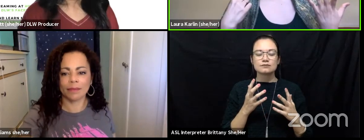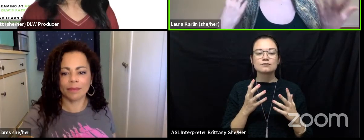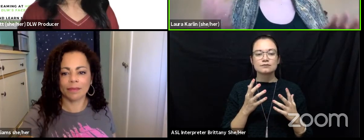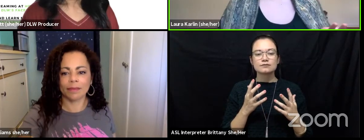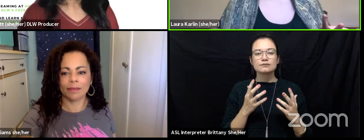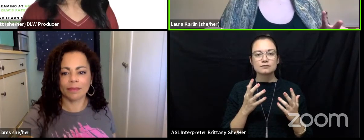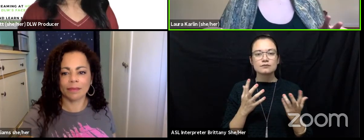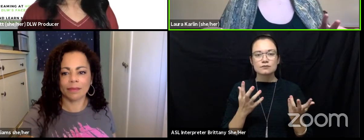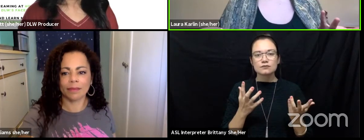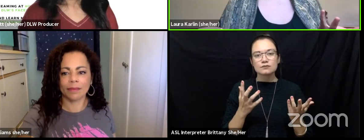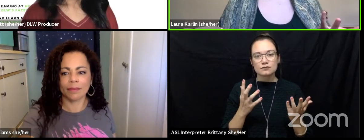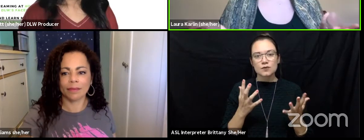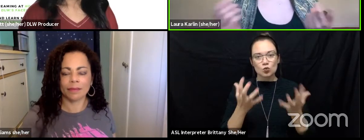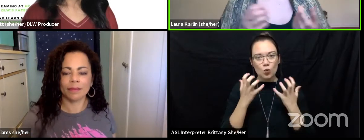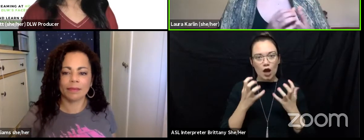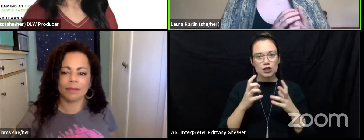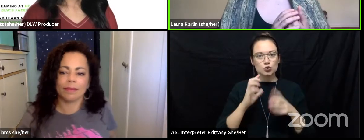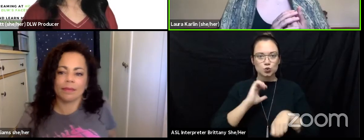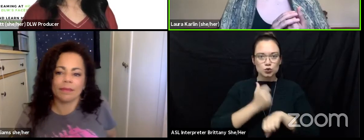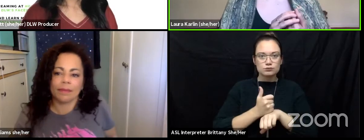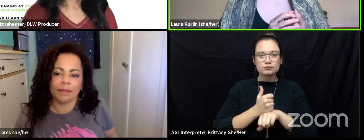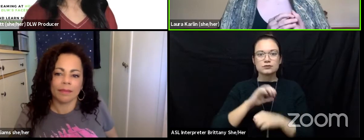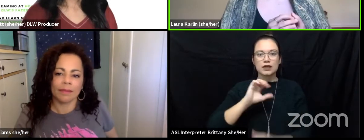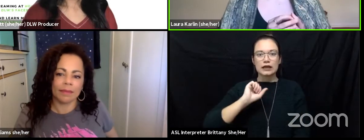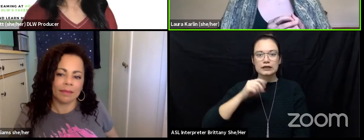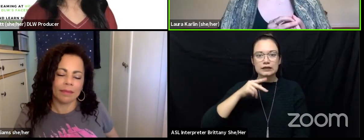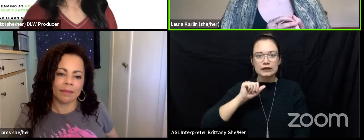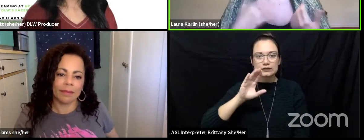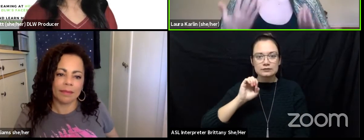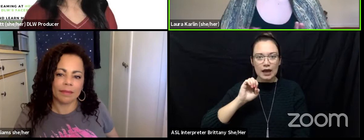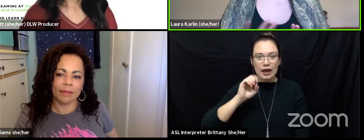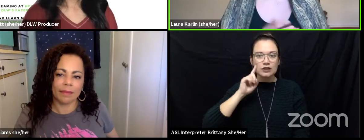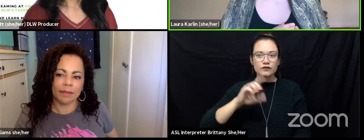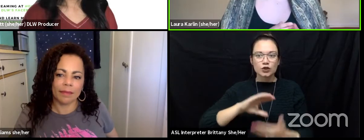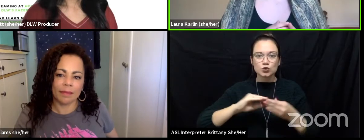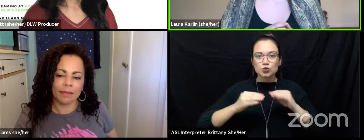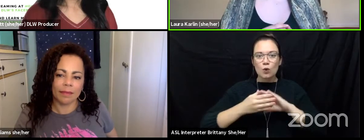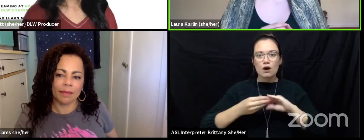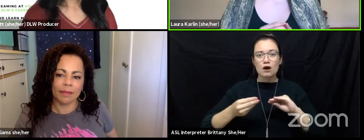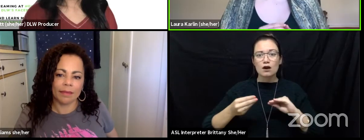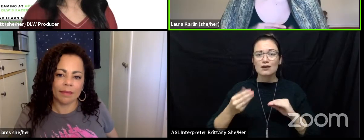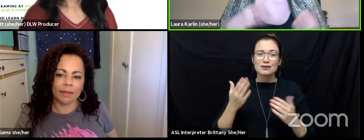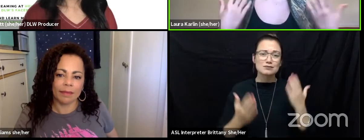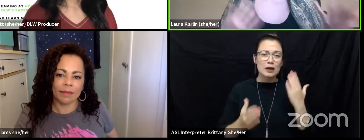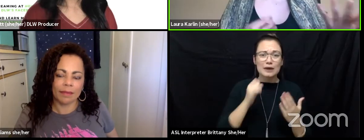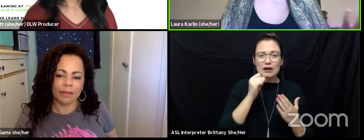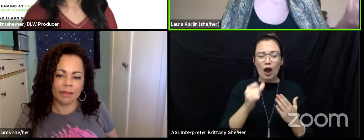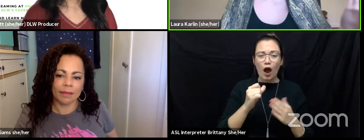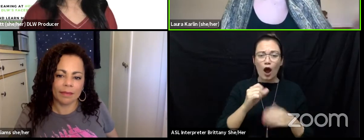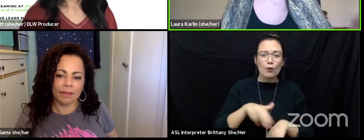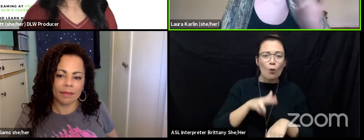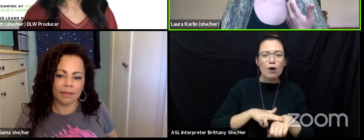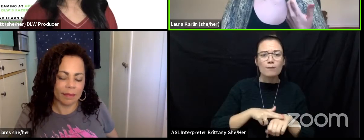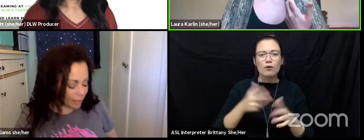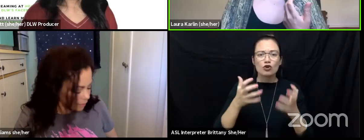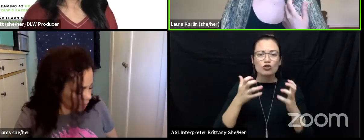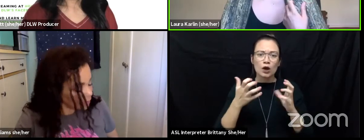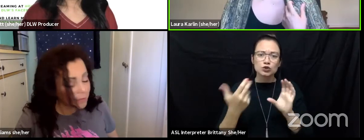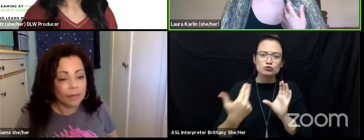looking at creating space for stories where otherwise that space might not be curated, looking to invite people